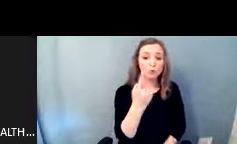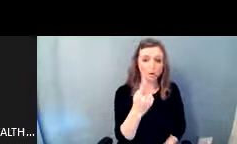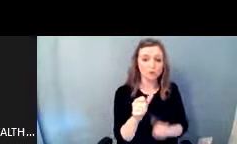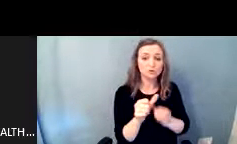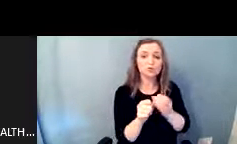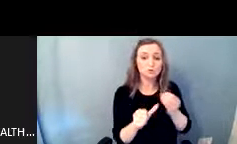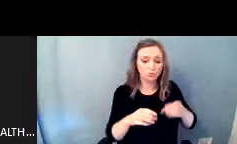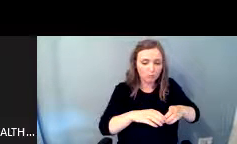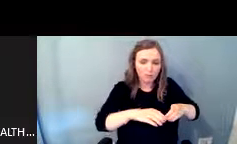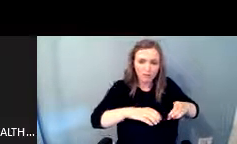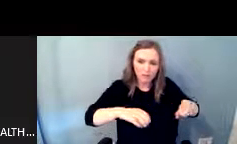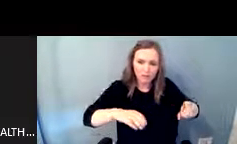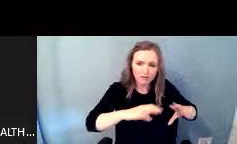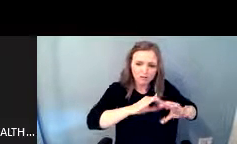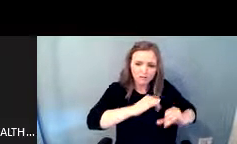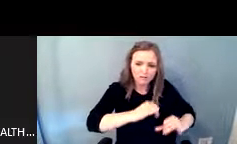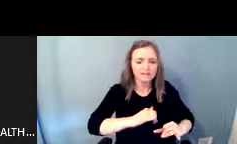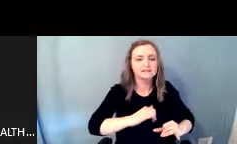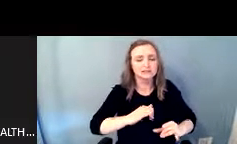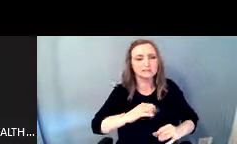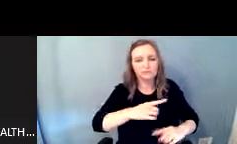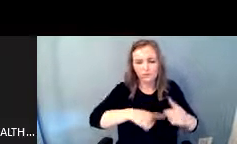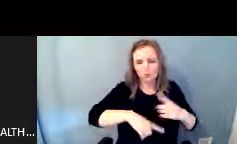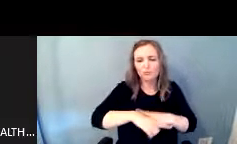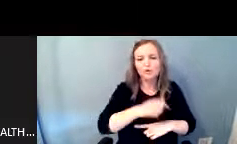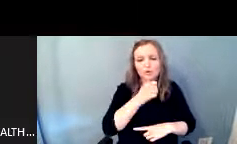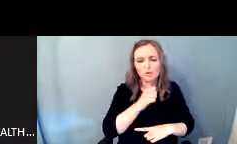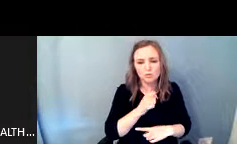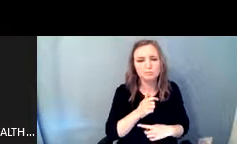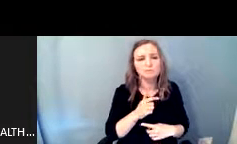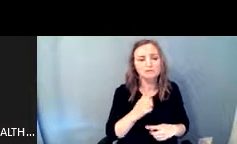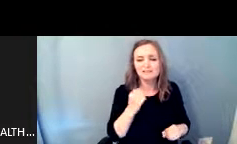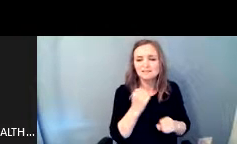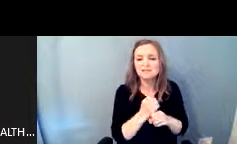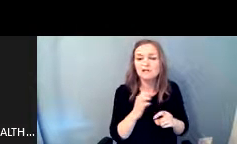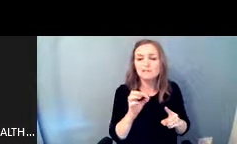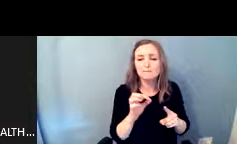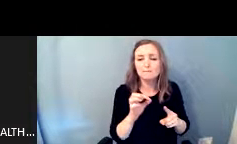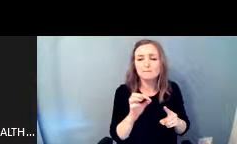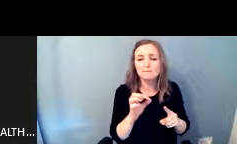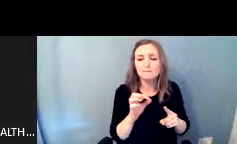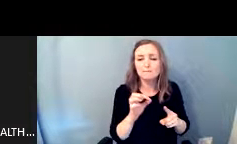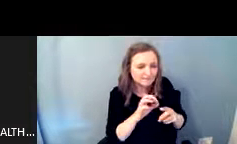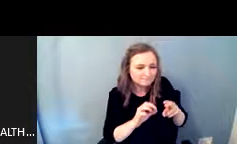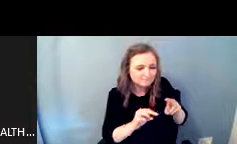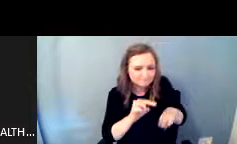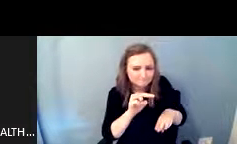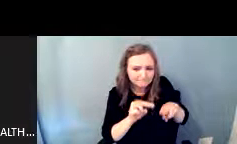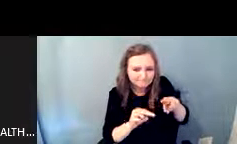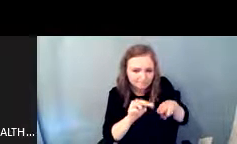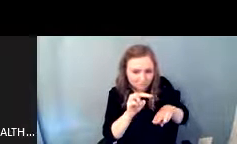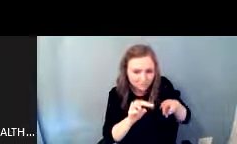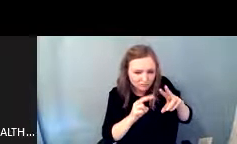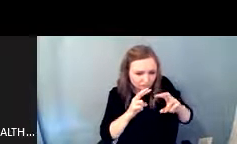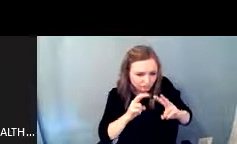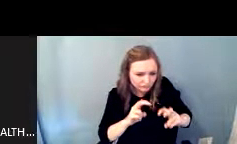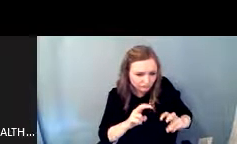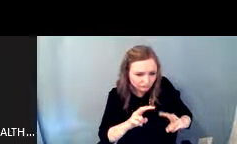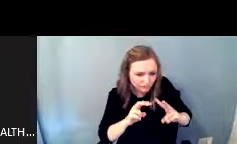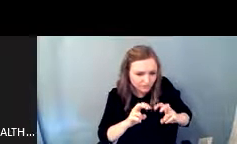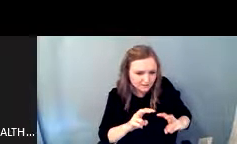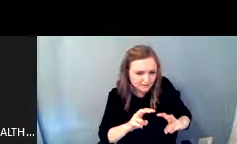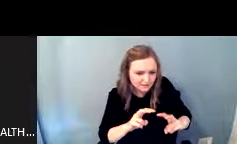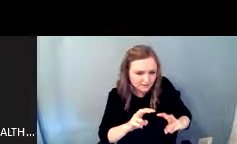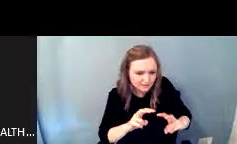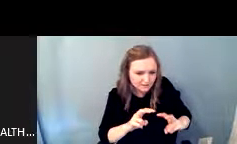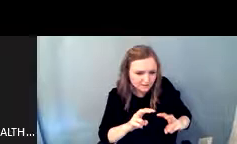We use this now in general practice, and it's measured at a higher sensitivity than for the screening